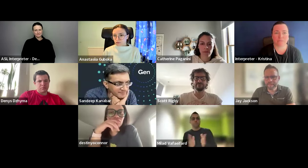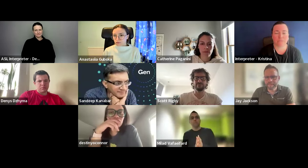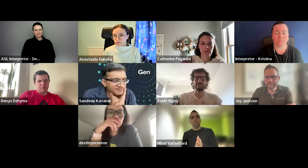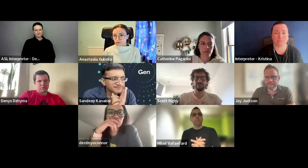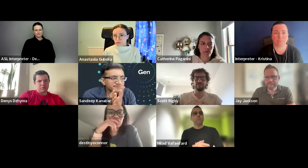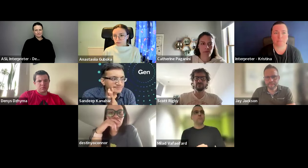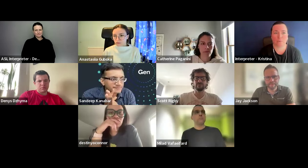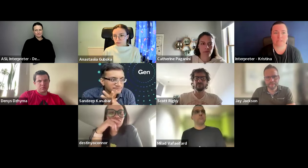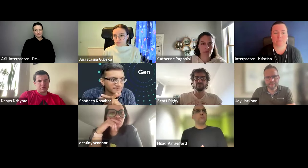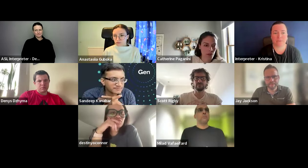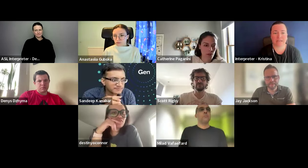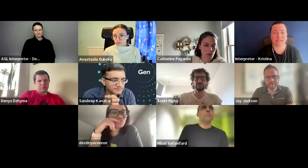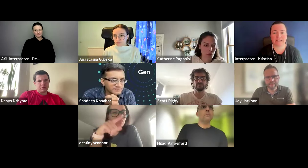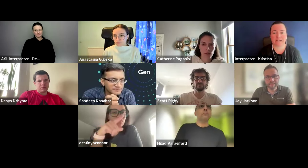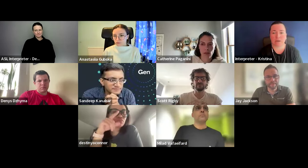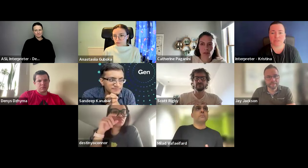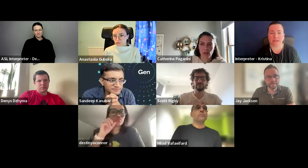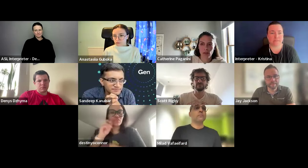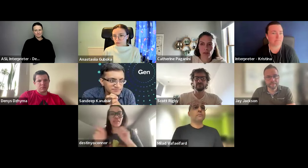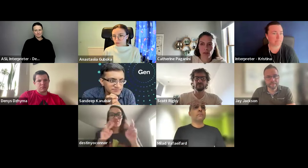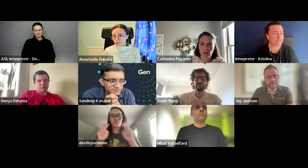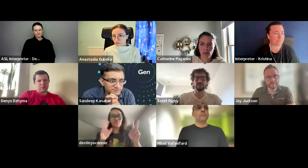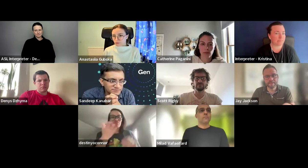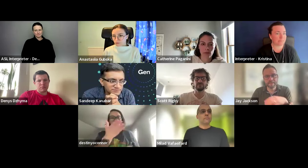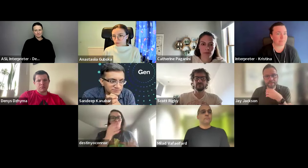just wanted to put that idea out there.